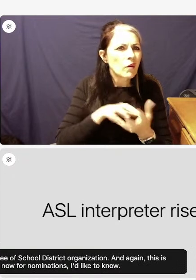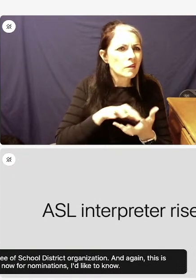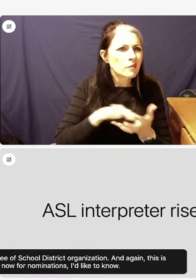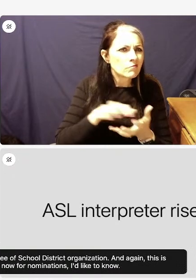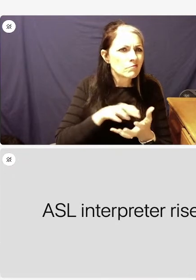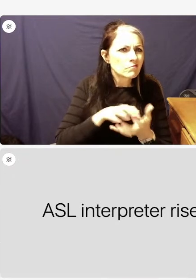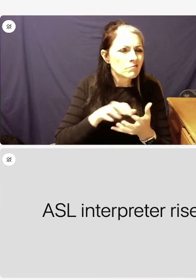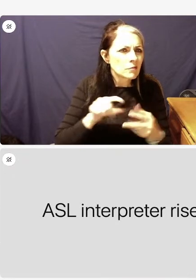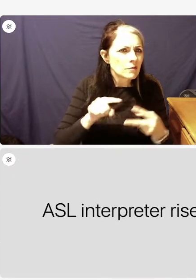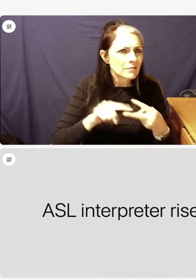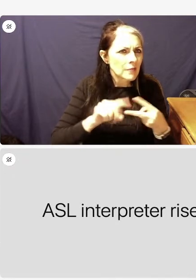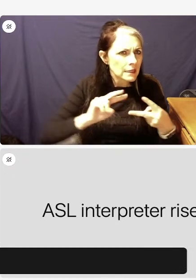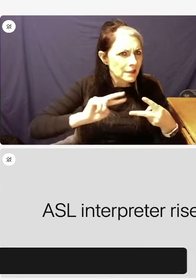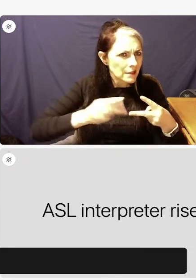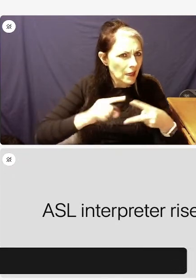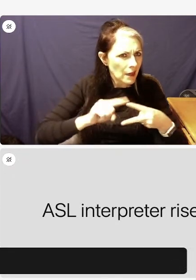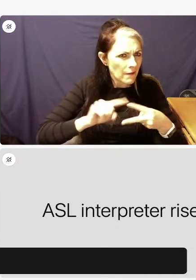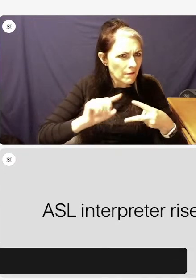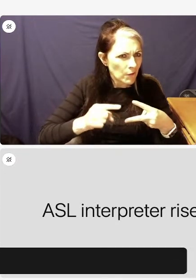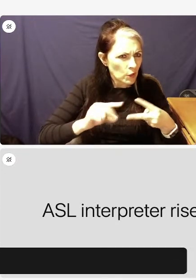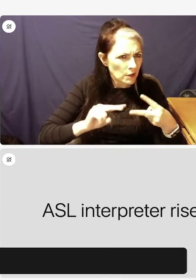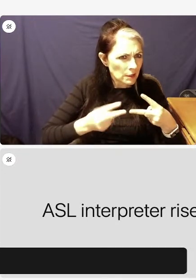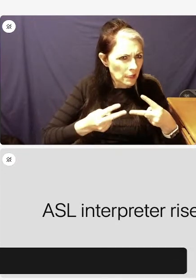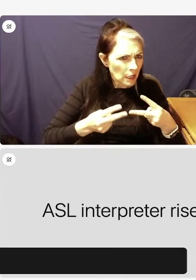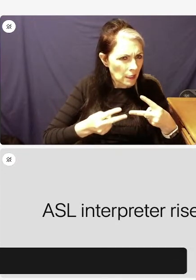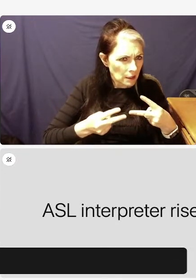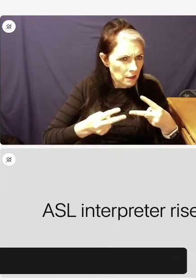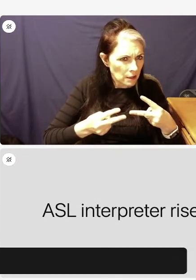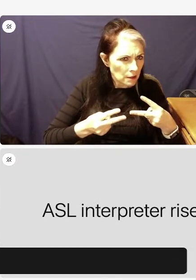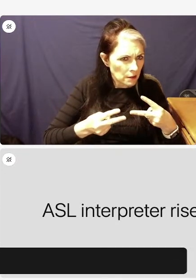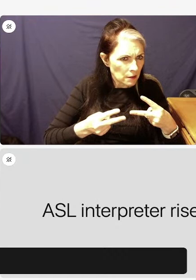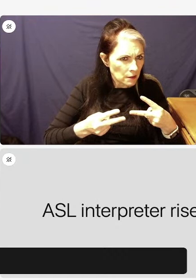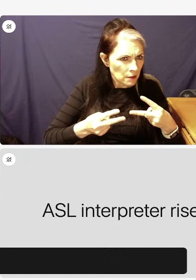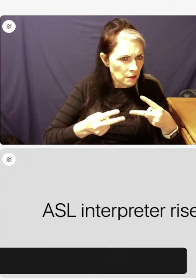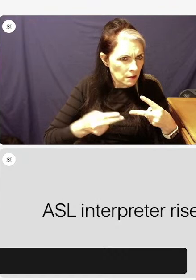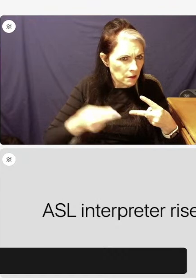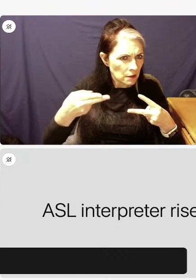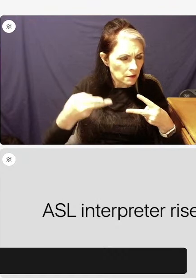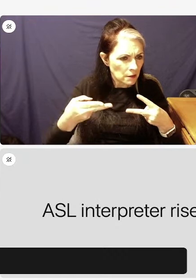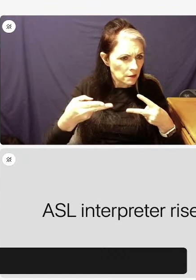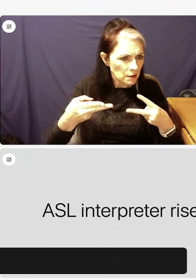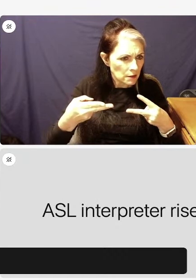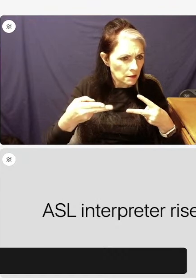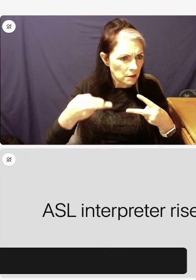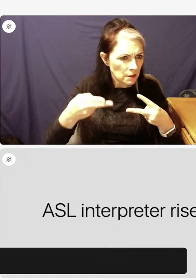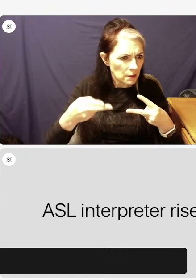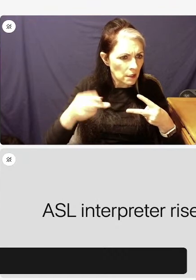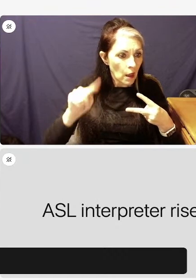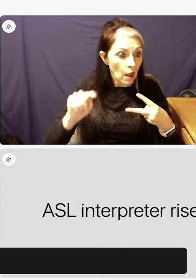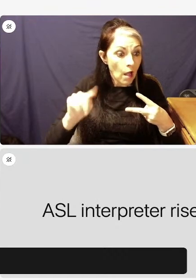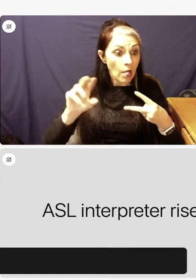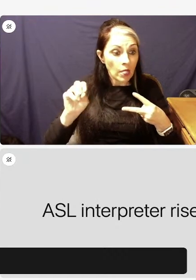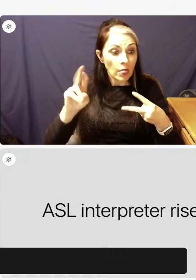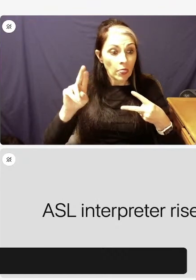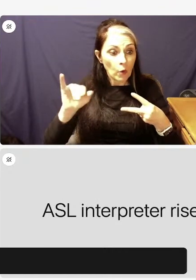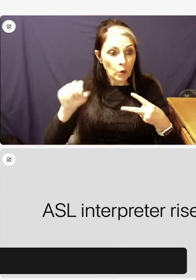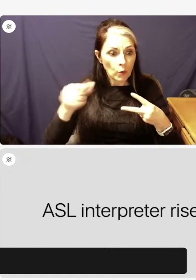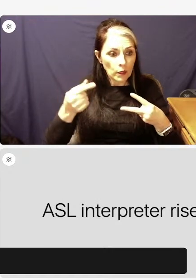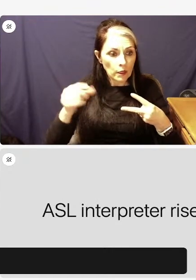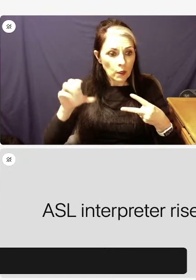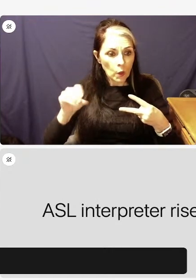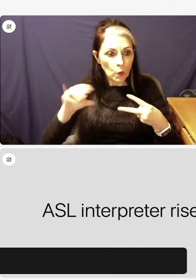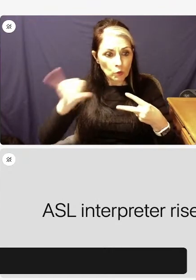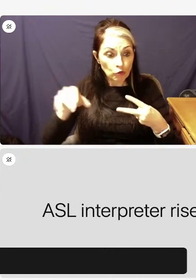is there a second to that nomination certainly miss thorium would you accept all right any other nominations